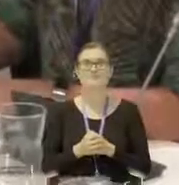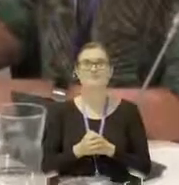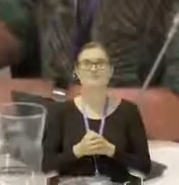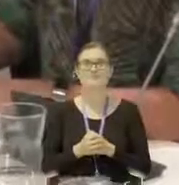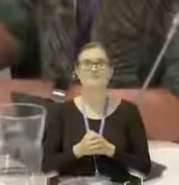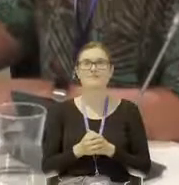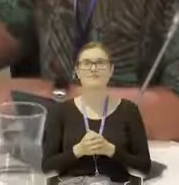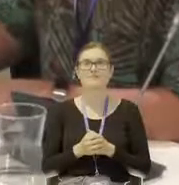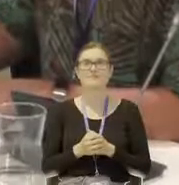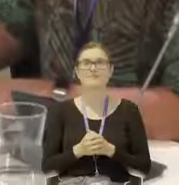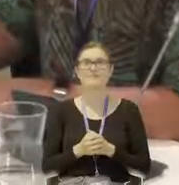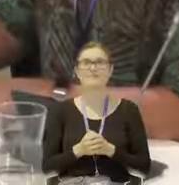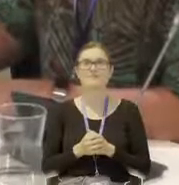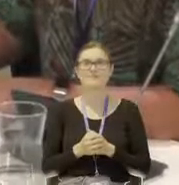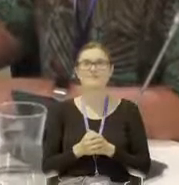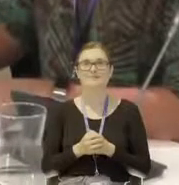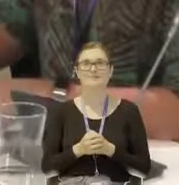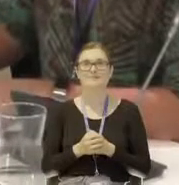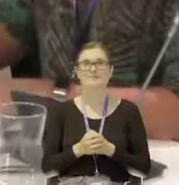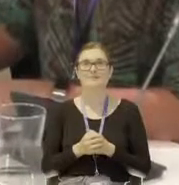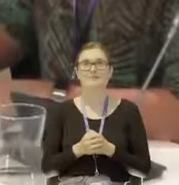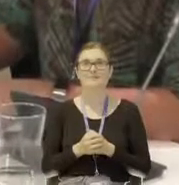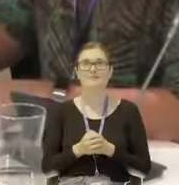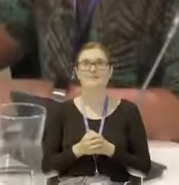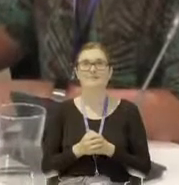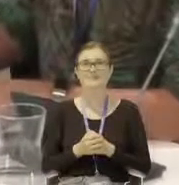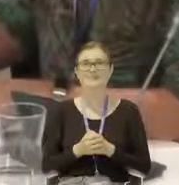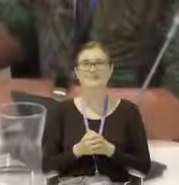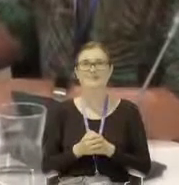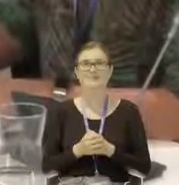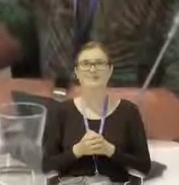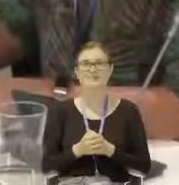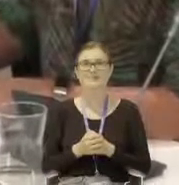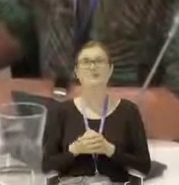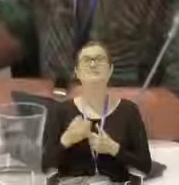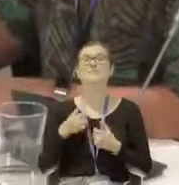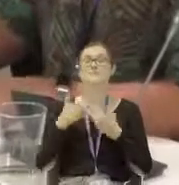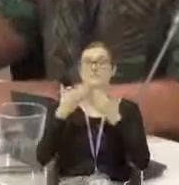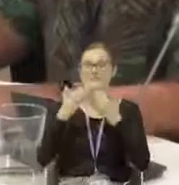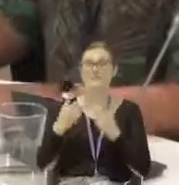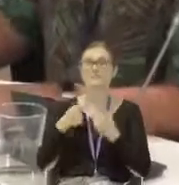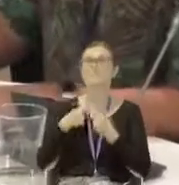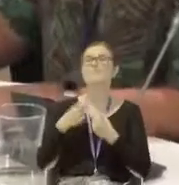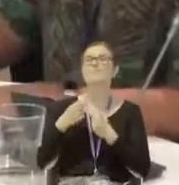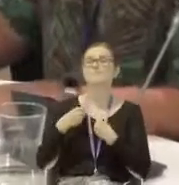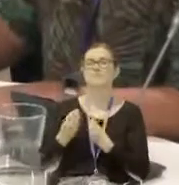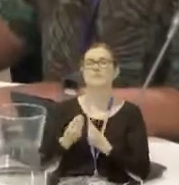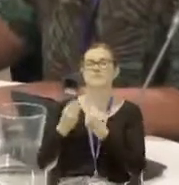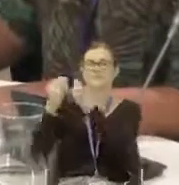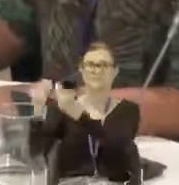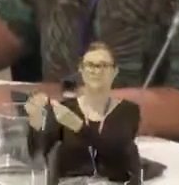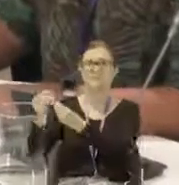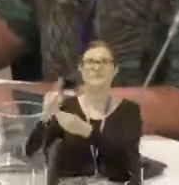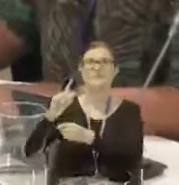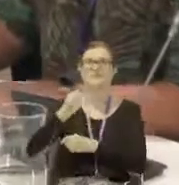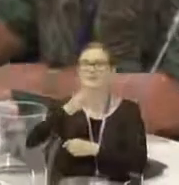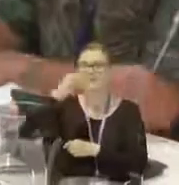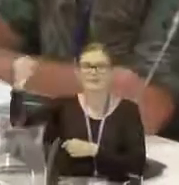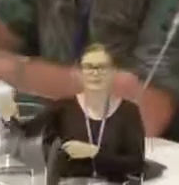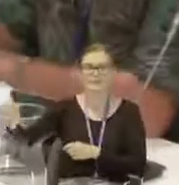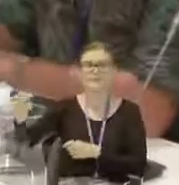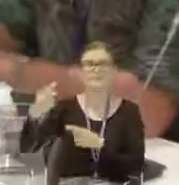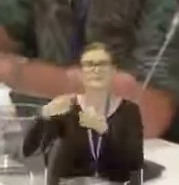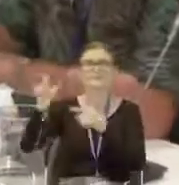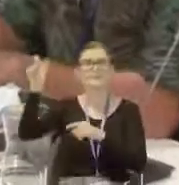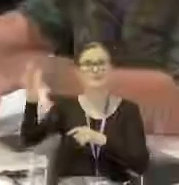and guiding us in very important discussions this evening. I'm only going to make one comment, and